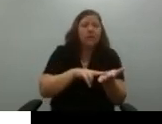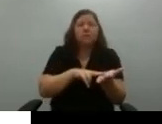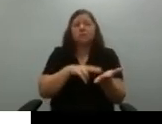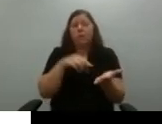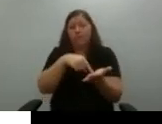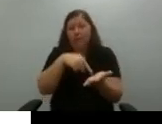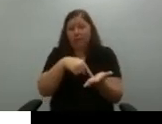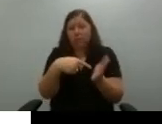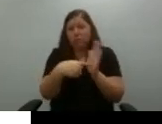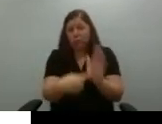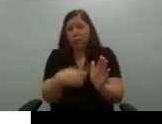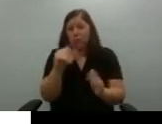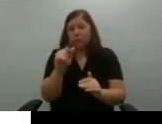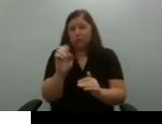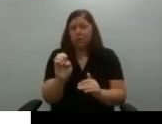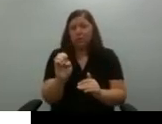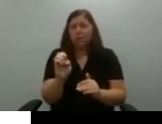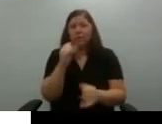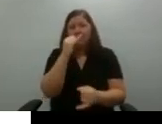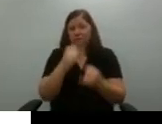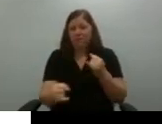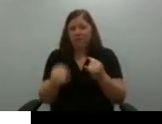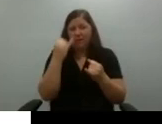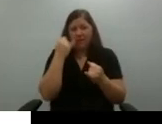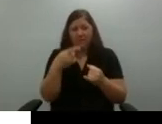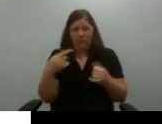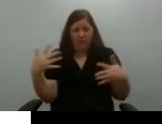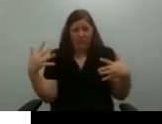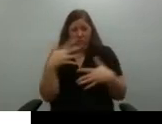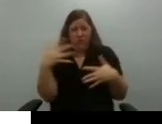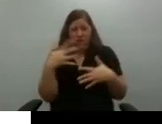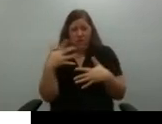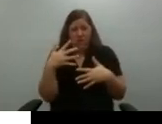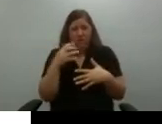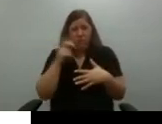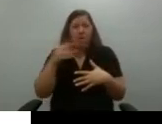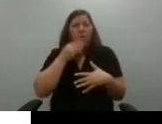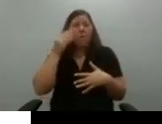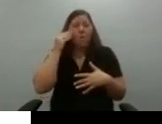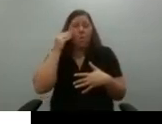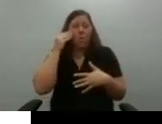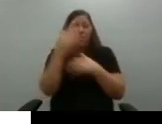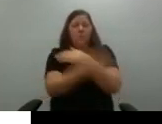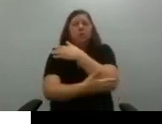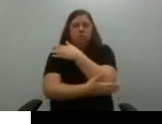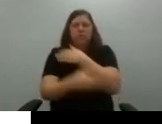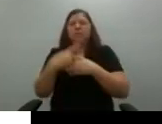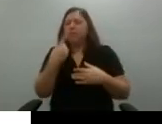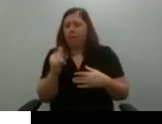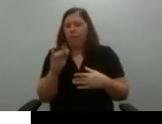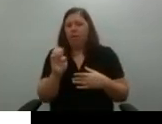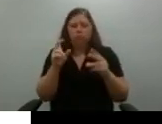the date. And then finally, if you are afraid of returning to your home country, then tell the officer right